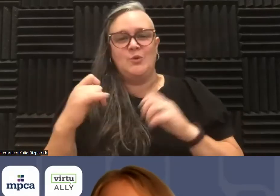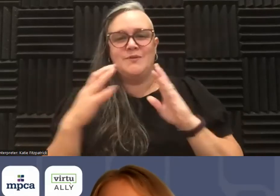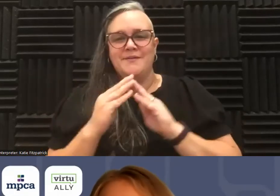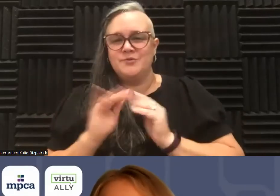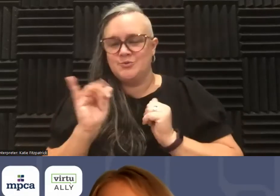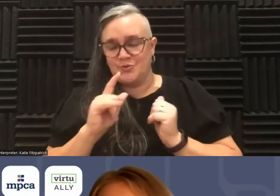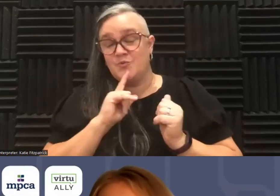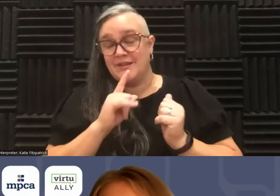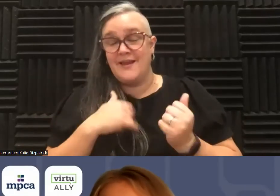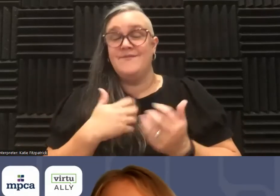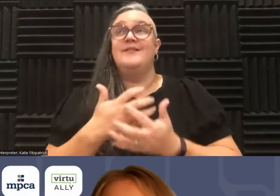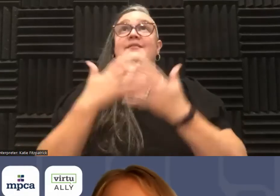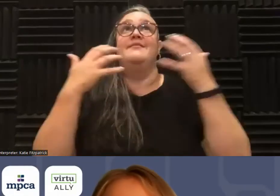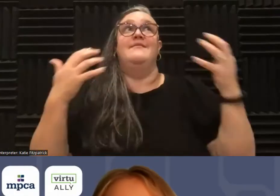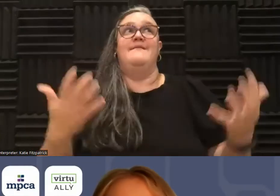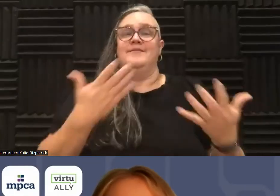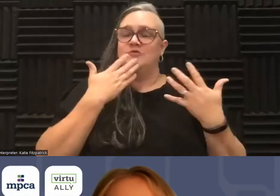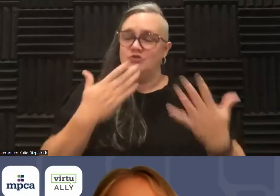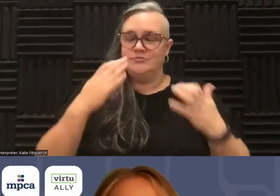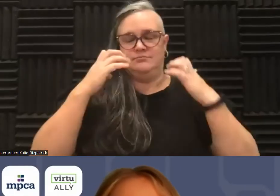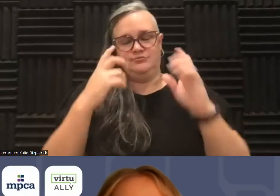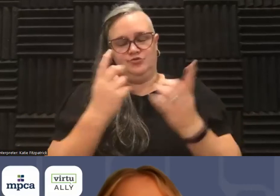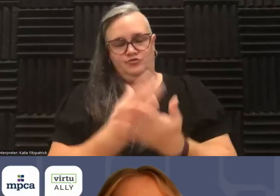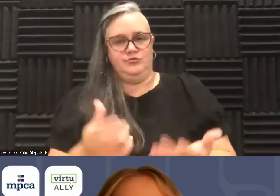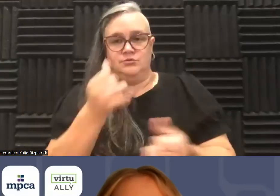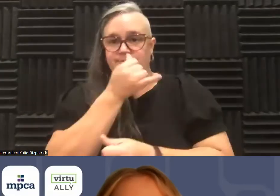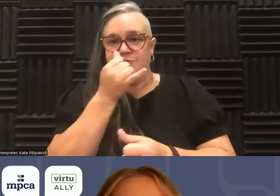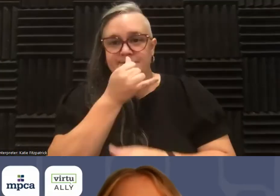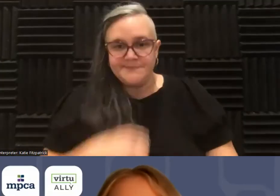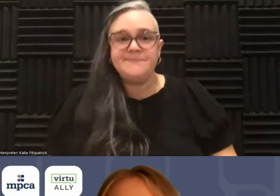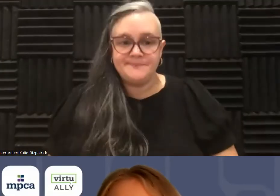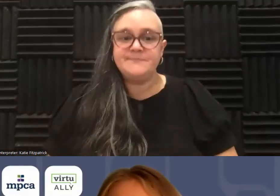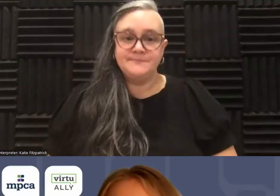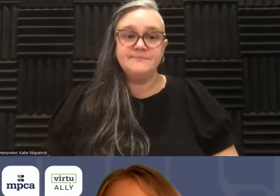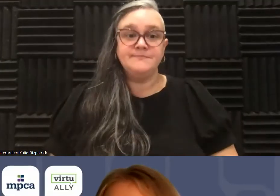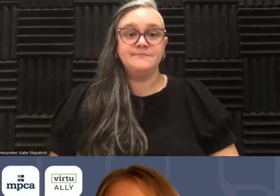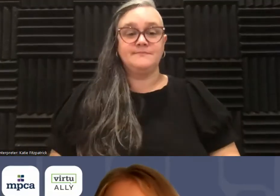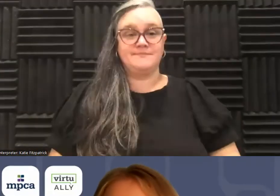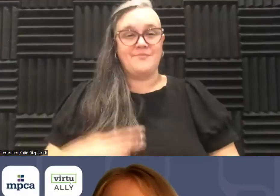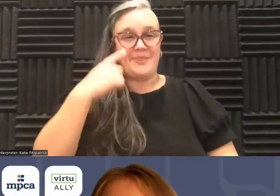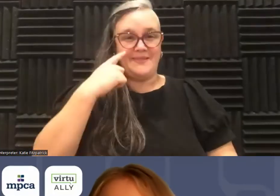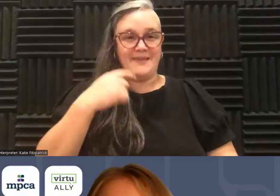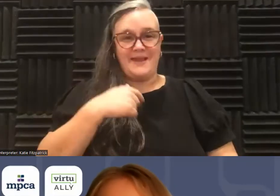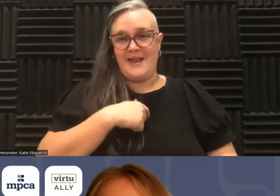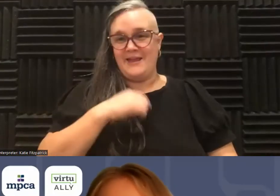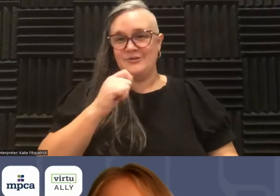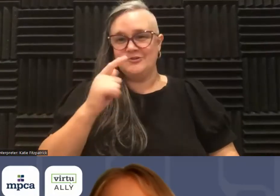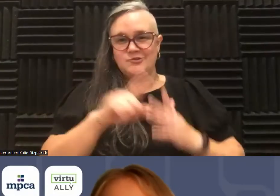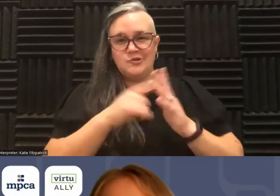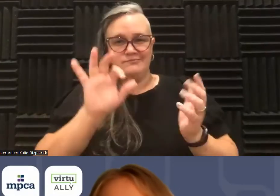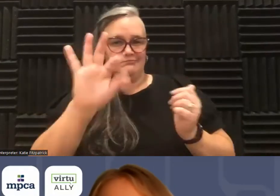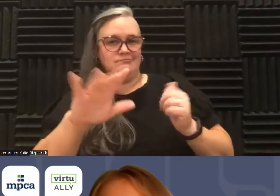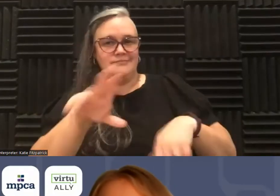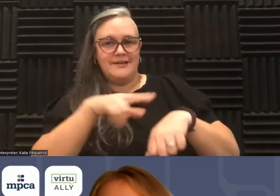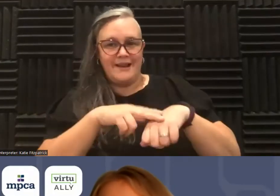great educational resources out there. So I think that I could probably first start you off with the National Center